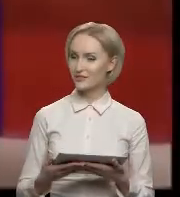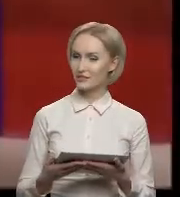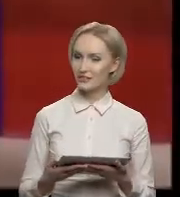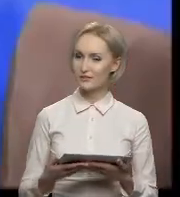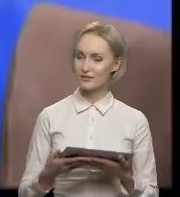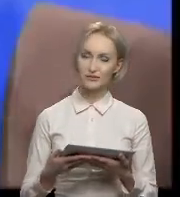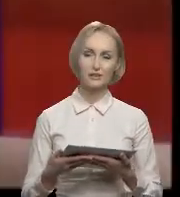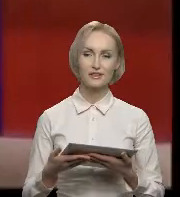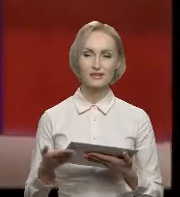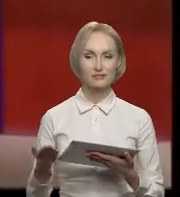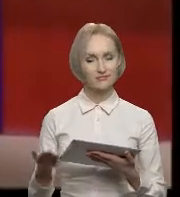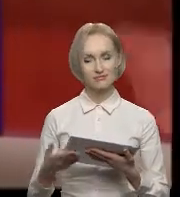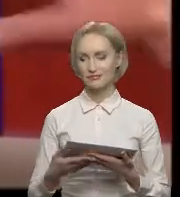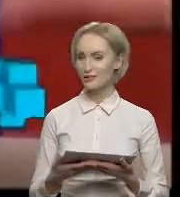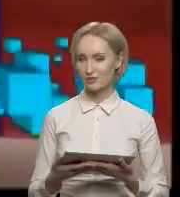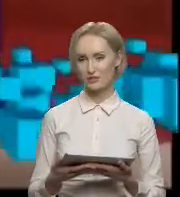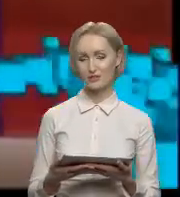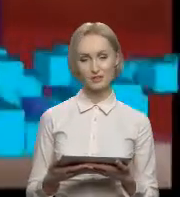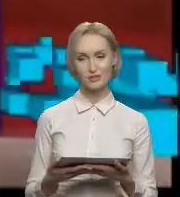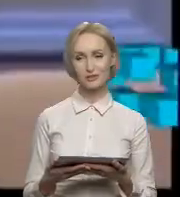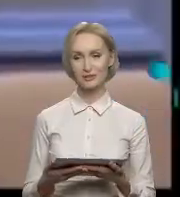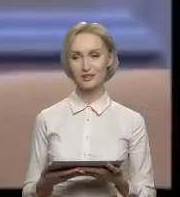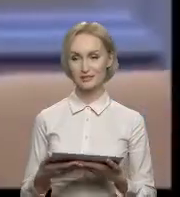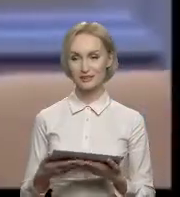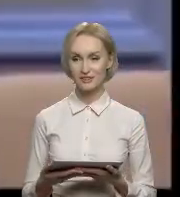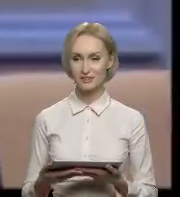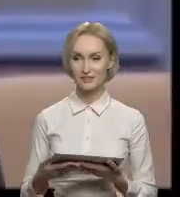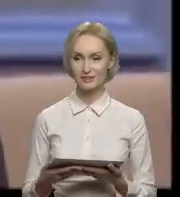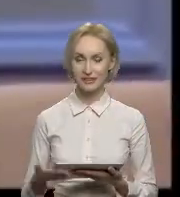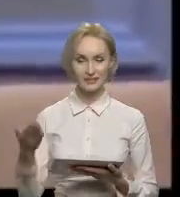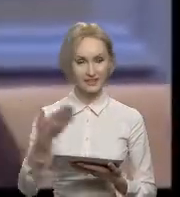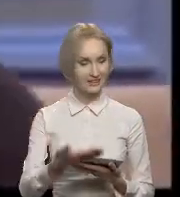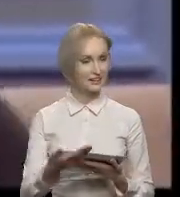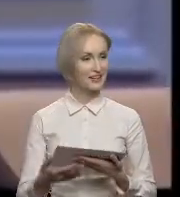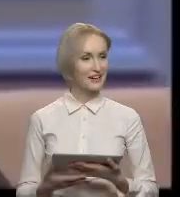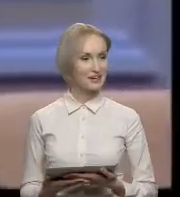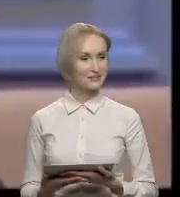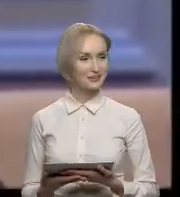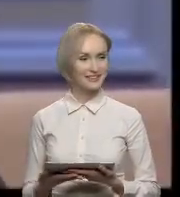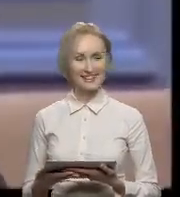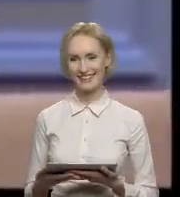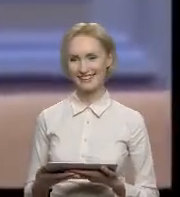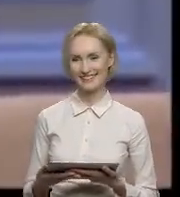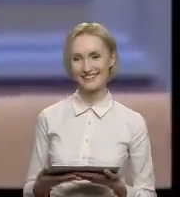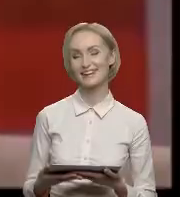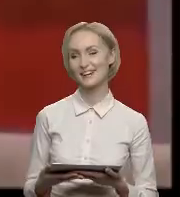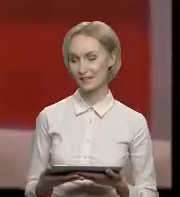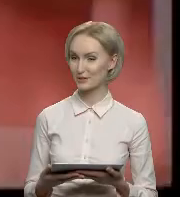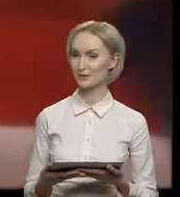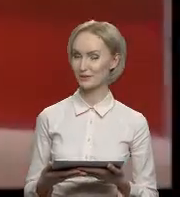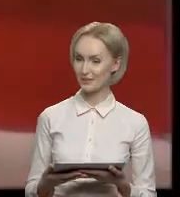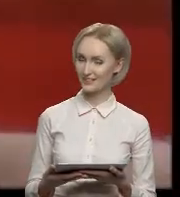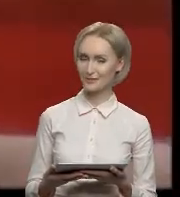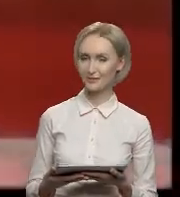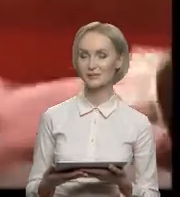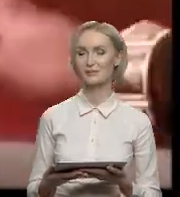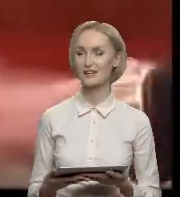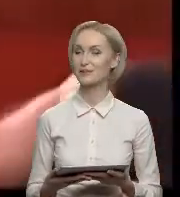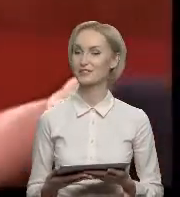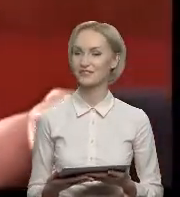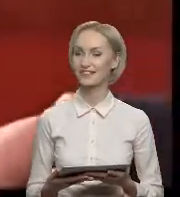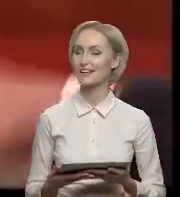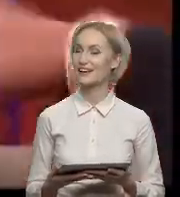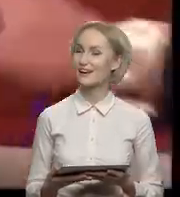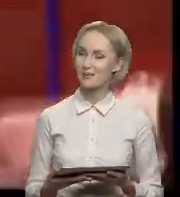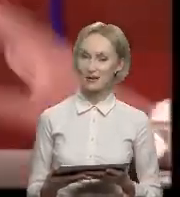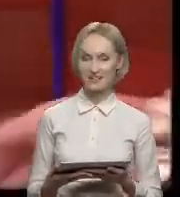your facts straight. Okay. Him her out. Get your facts straight. Because if I wanted him, I would have had him in sixth grade. If I wanted him, but hey, school, we are grown. I would have had him. You want to